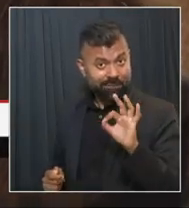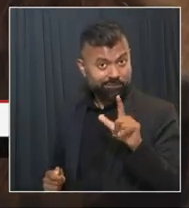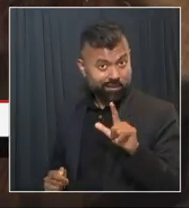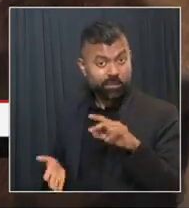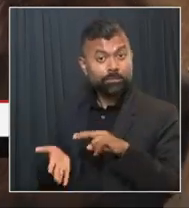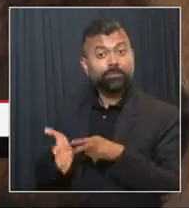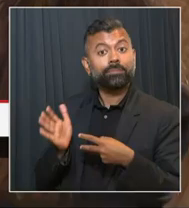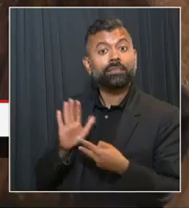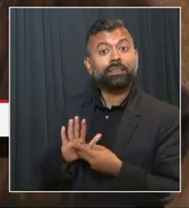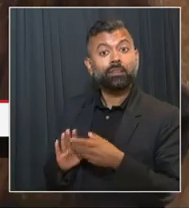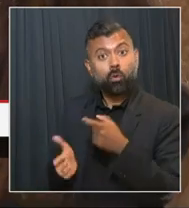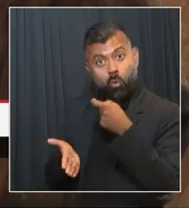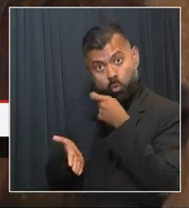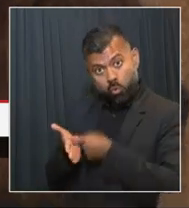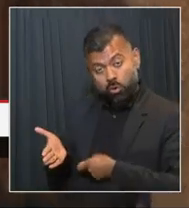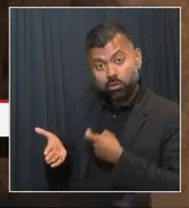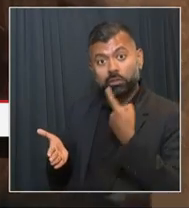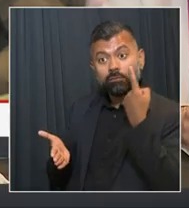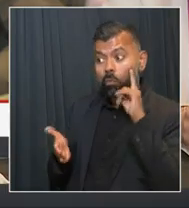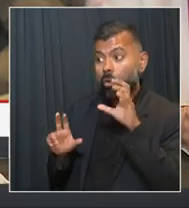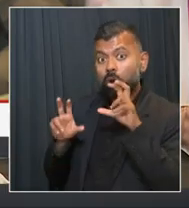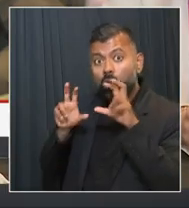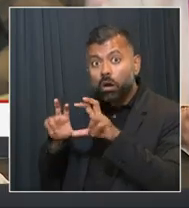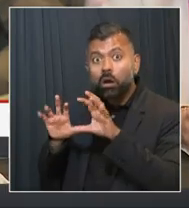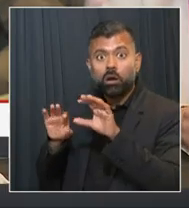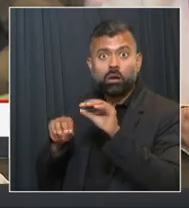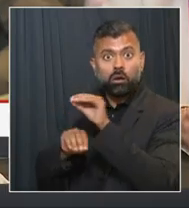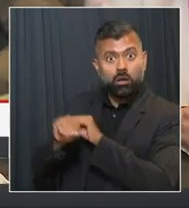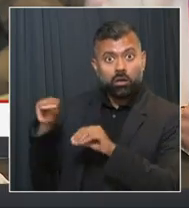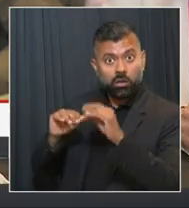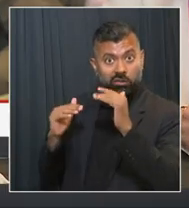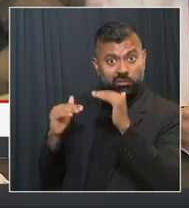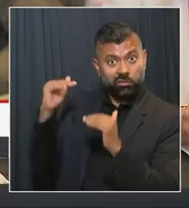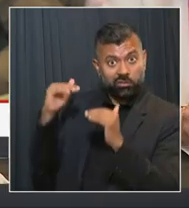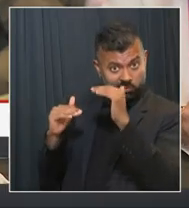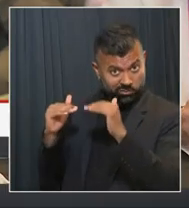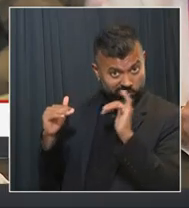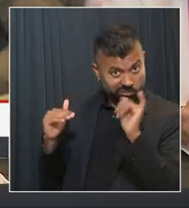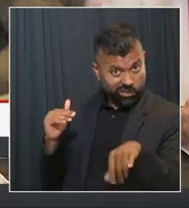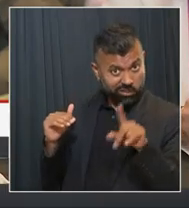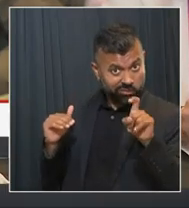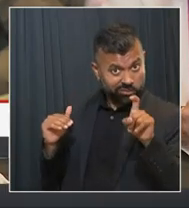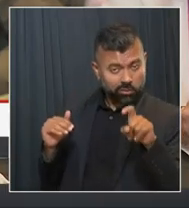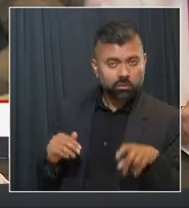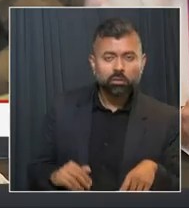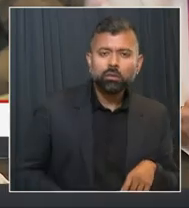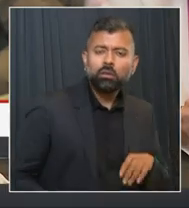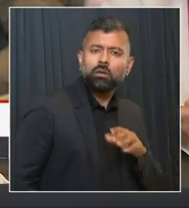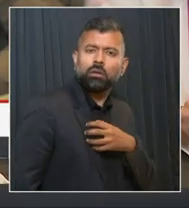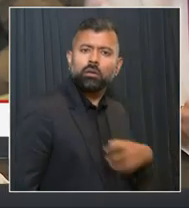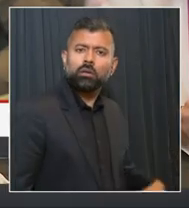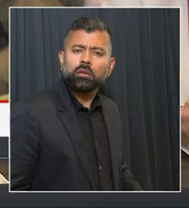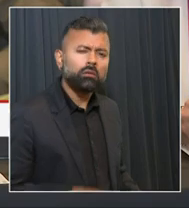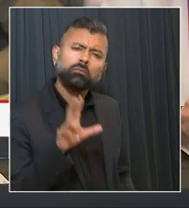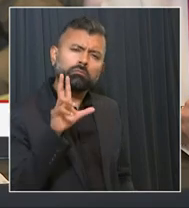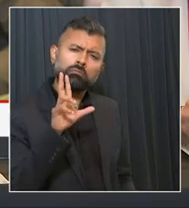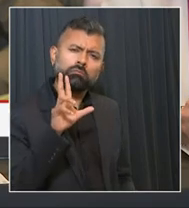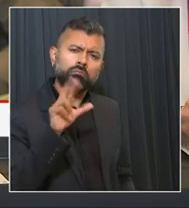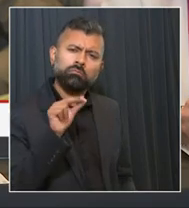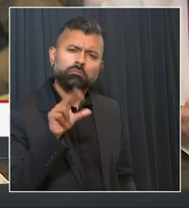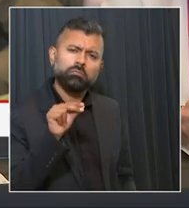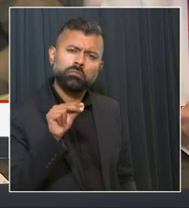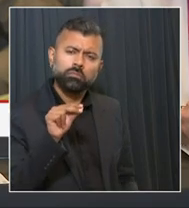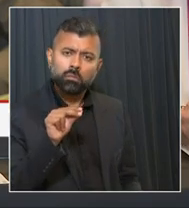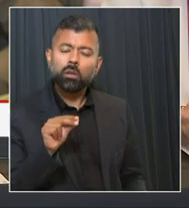for the stadium? No. And so as you know, we've had a ballpark tax for many years, a